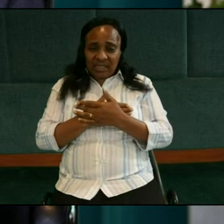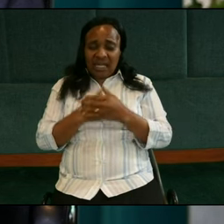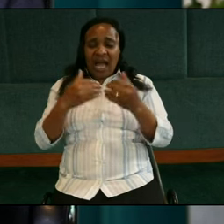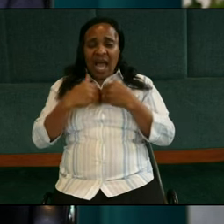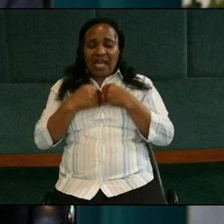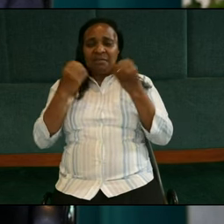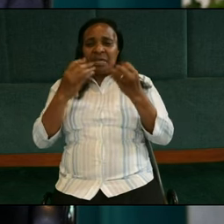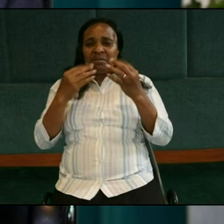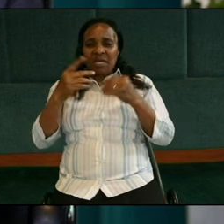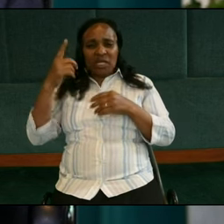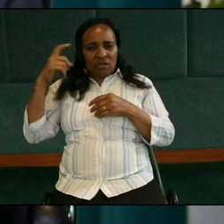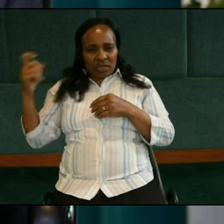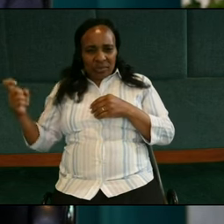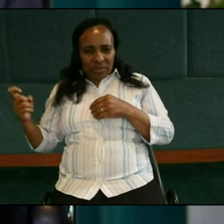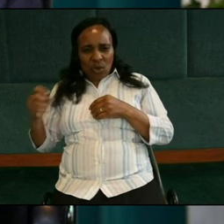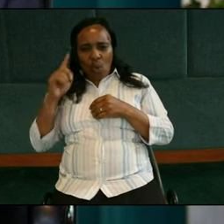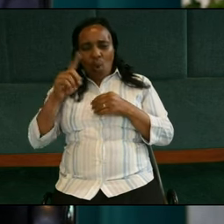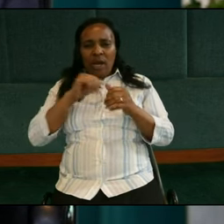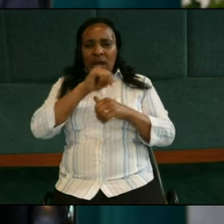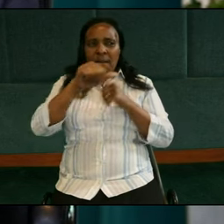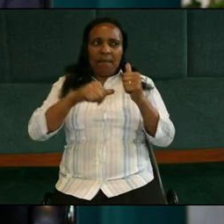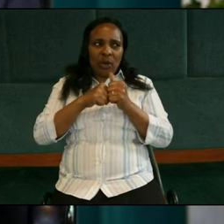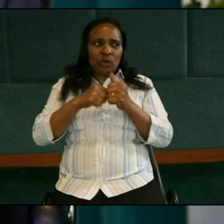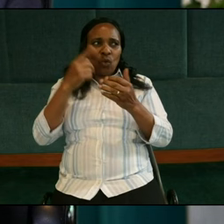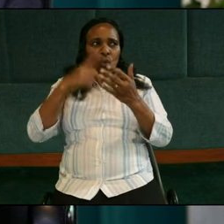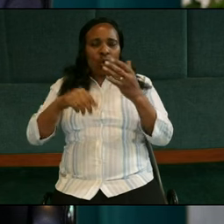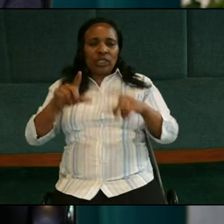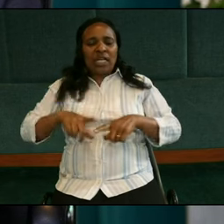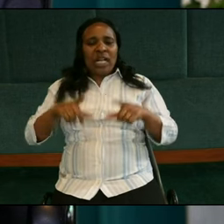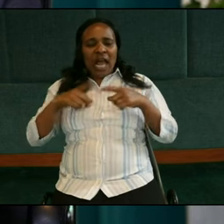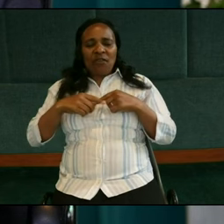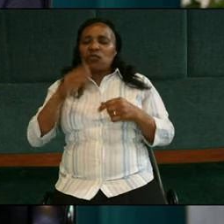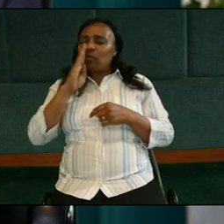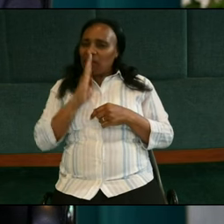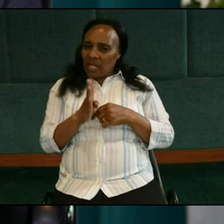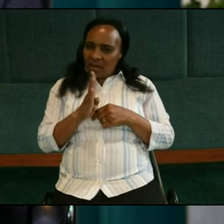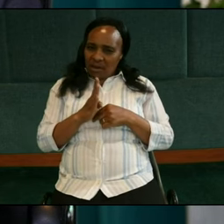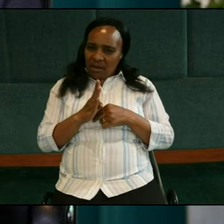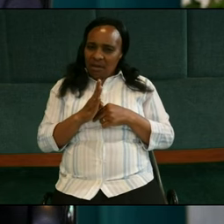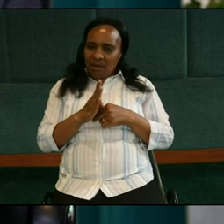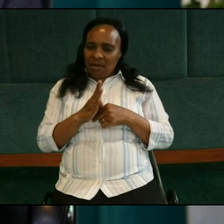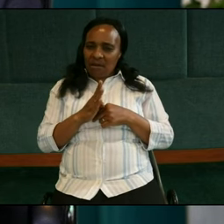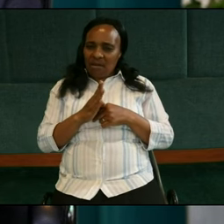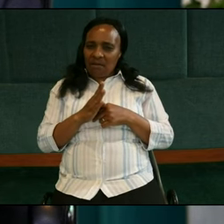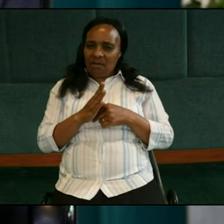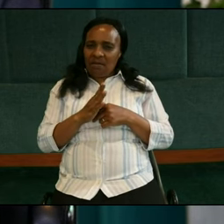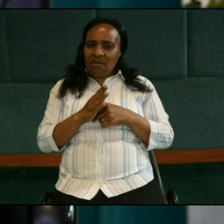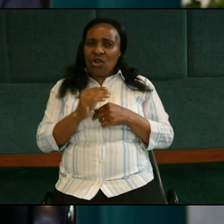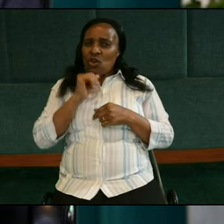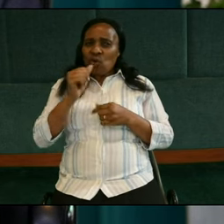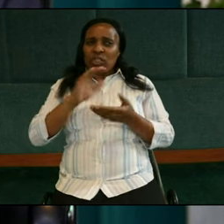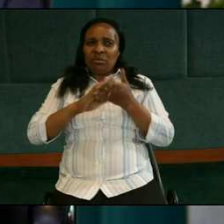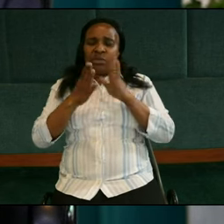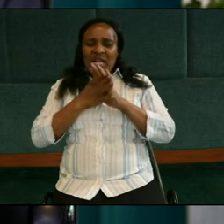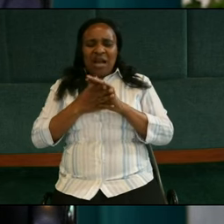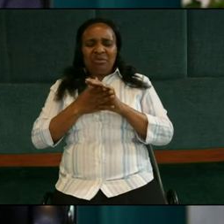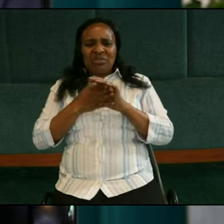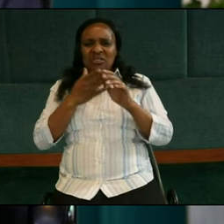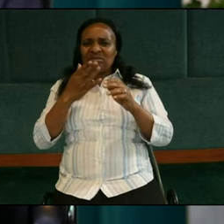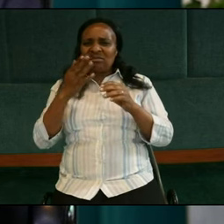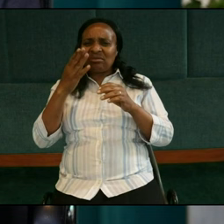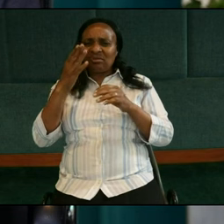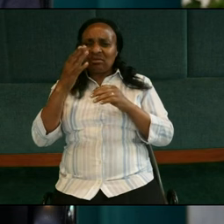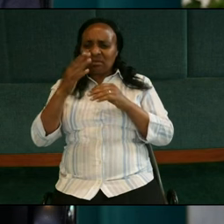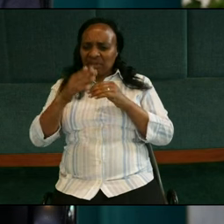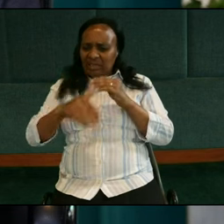several dreams. One was about what his life could have been. He had not become so greedy. And the